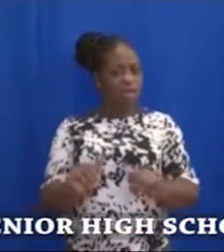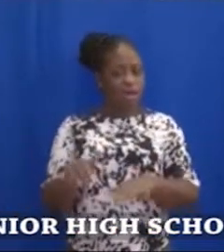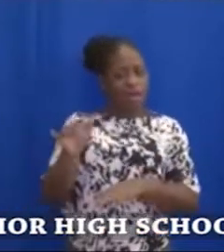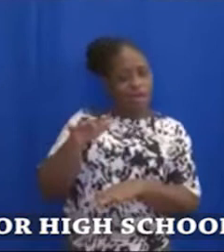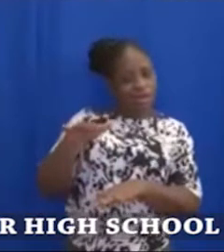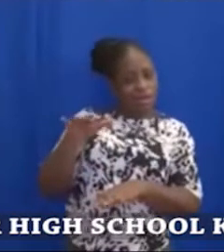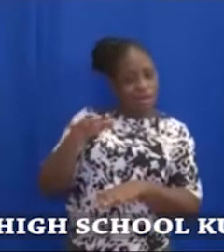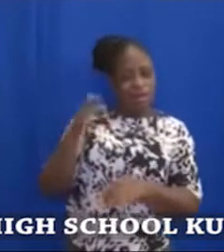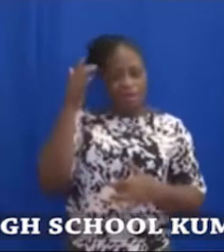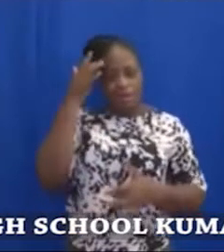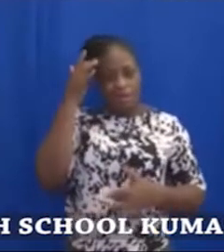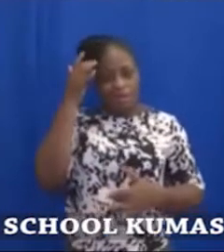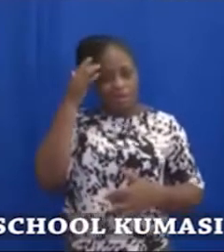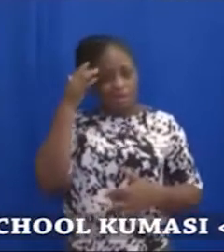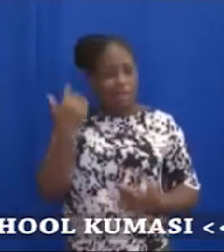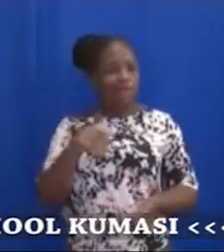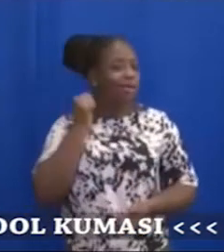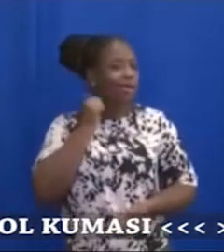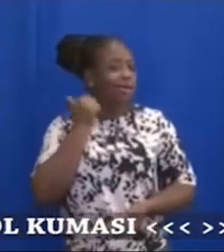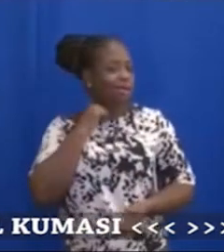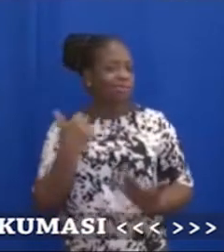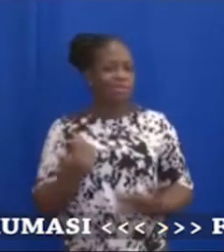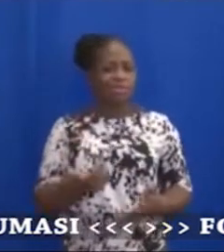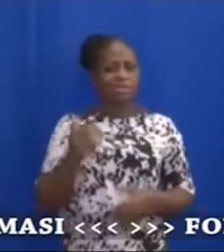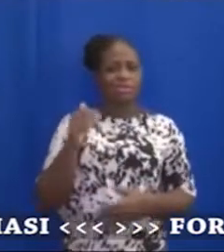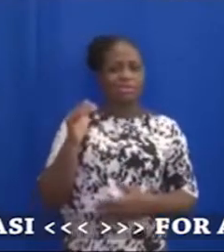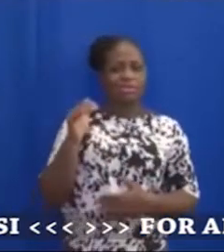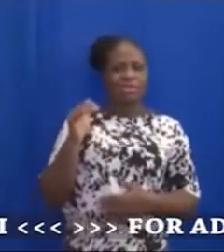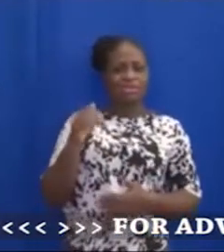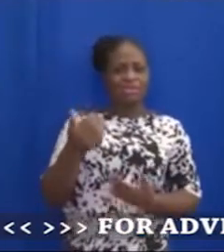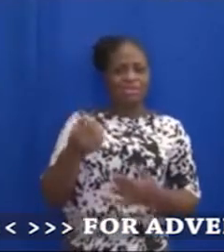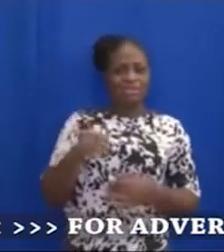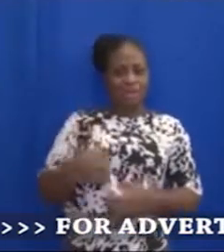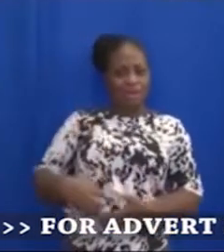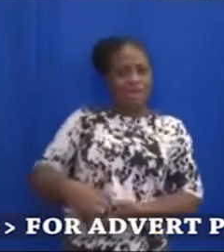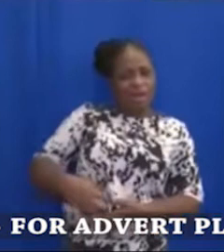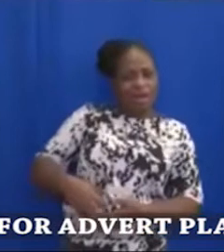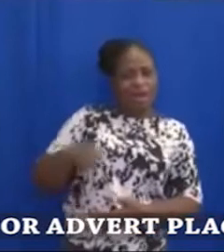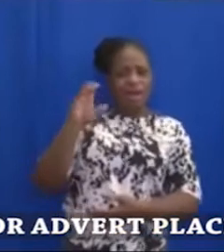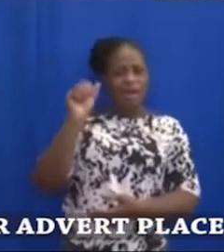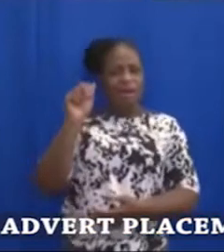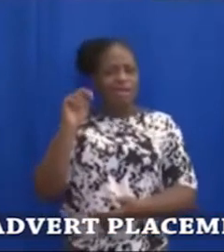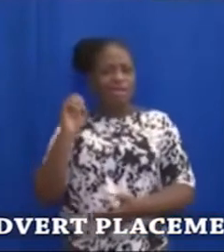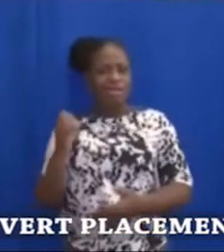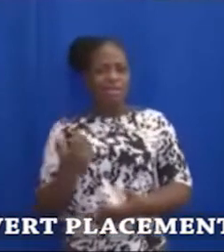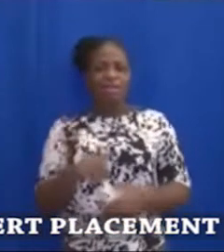underlying illnesses such as hypertension, diabetes, chronic liver disease, and asthma.